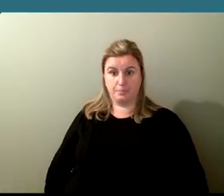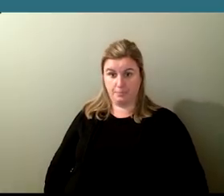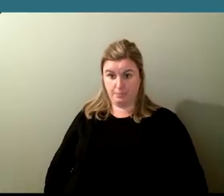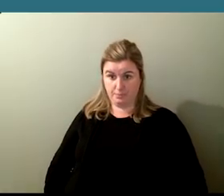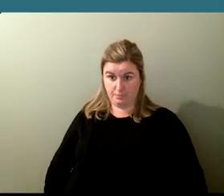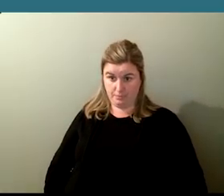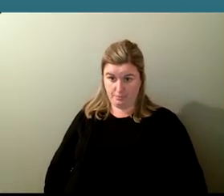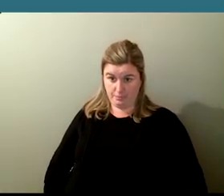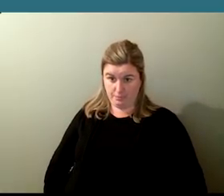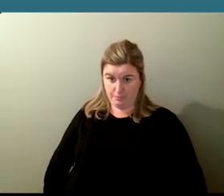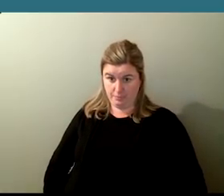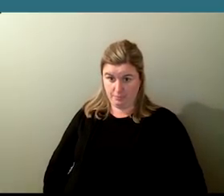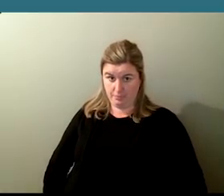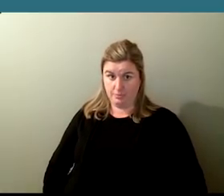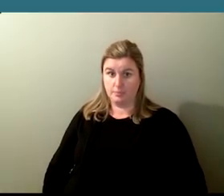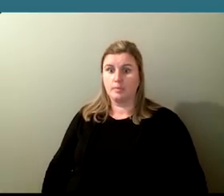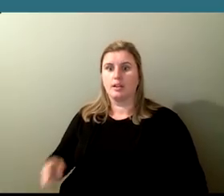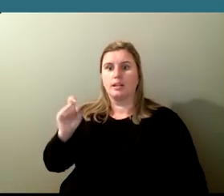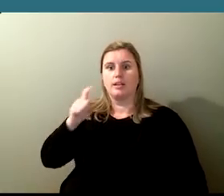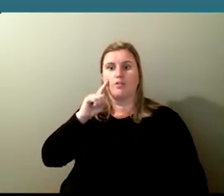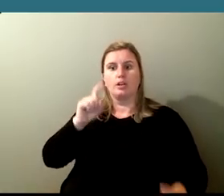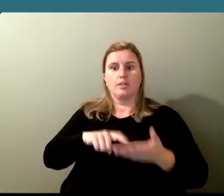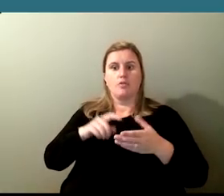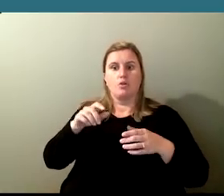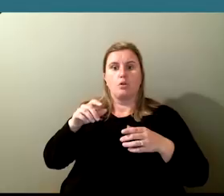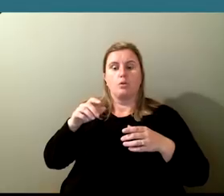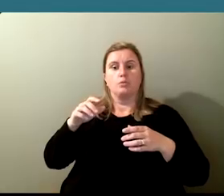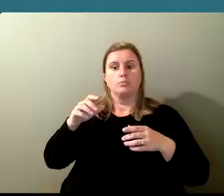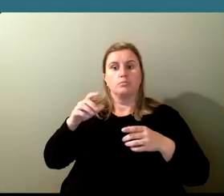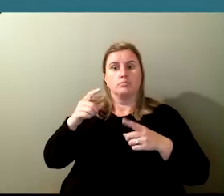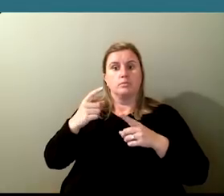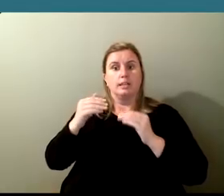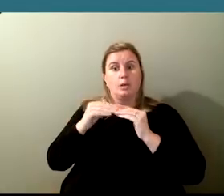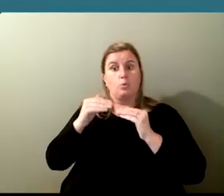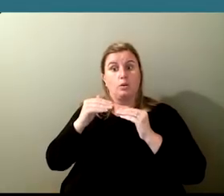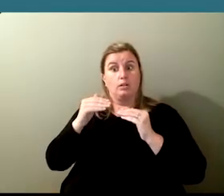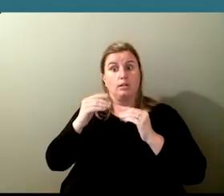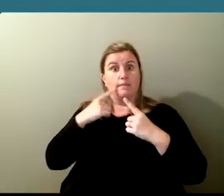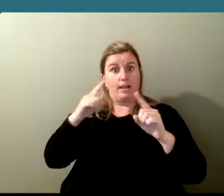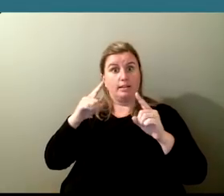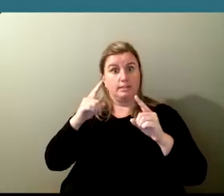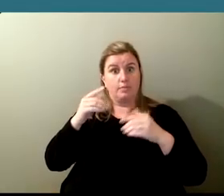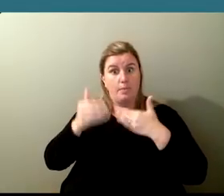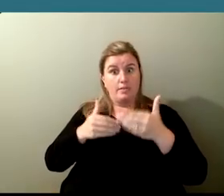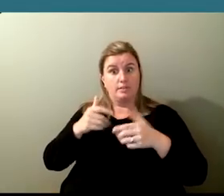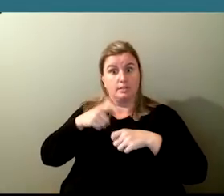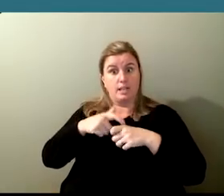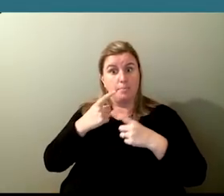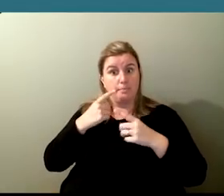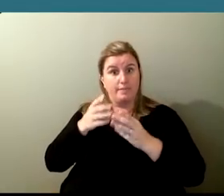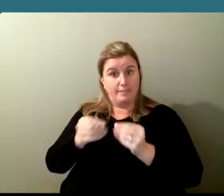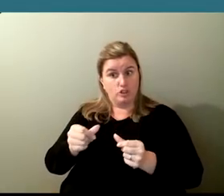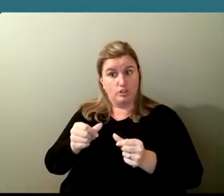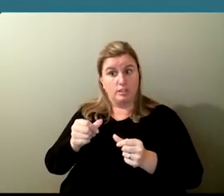So the need for the identification of practical, time-efficient, and equally effective training methods for training paraeducators in classrooms,